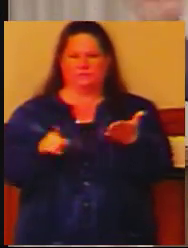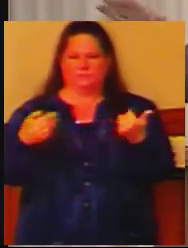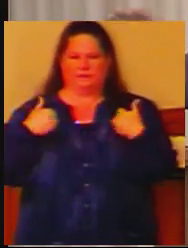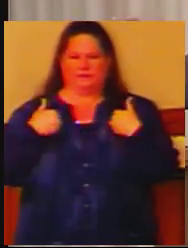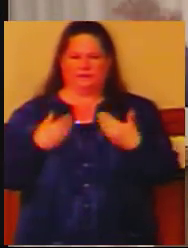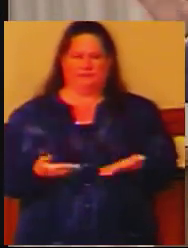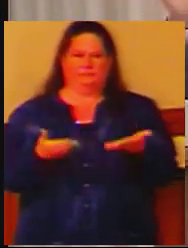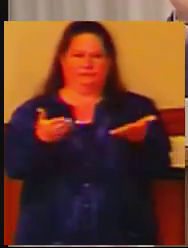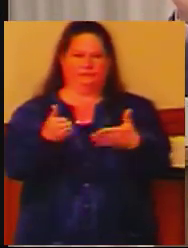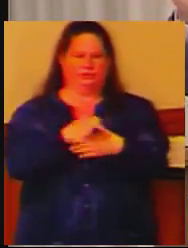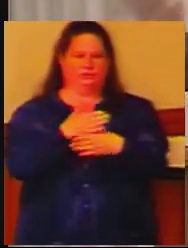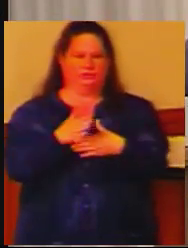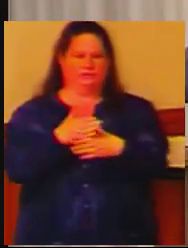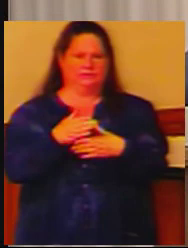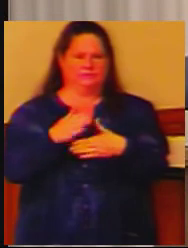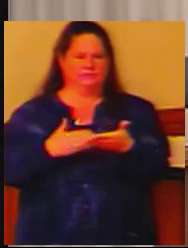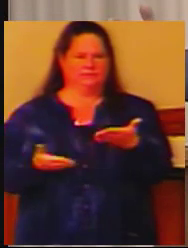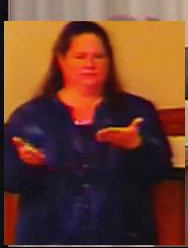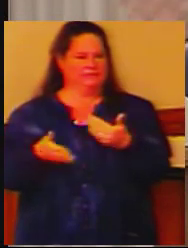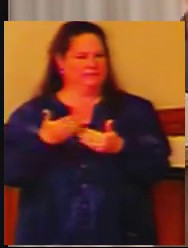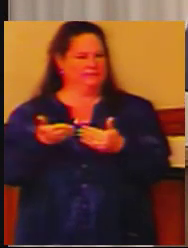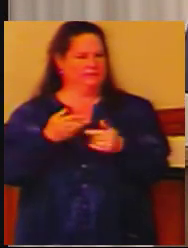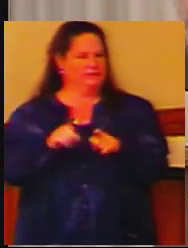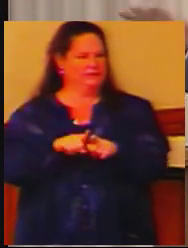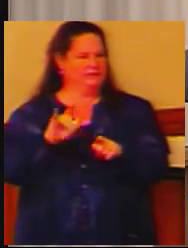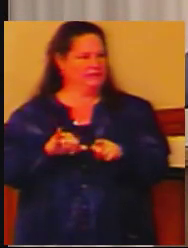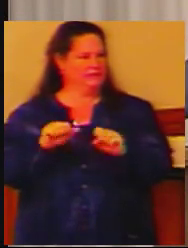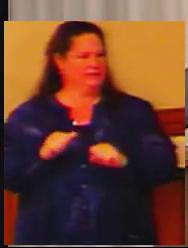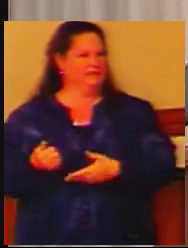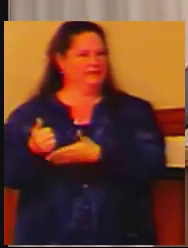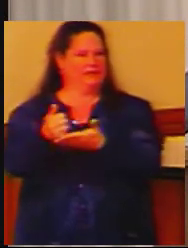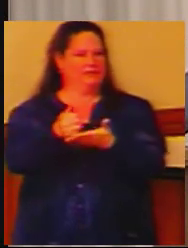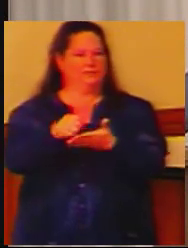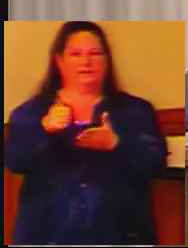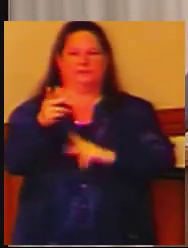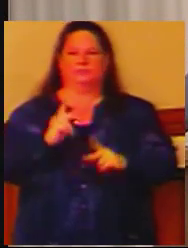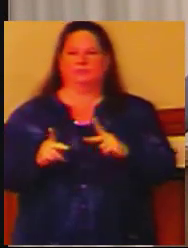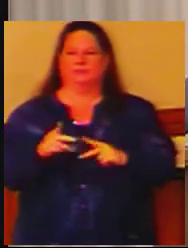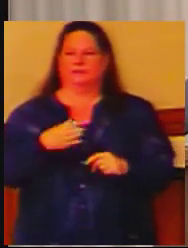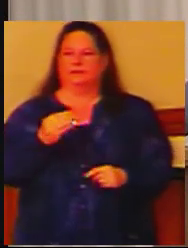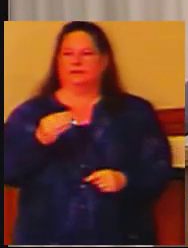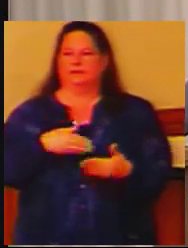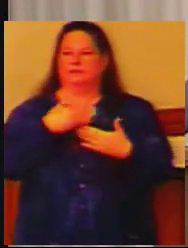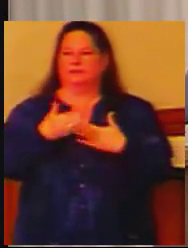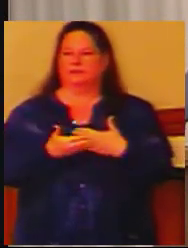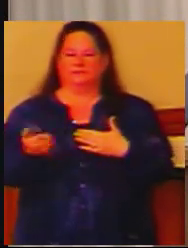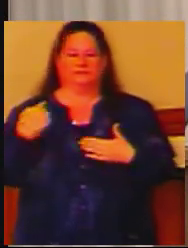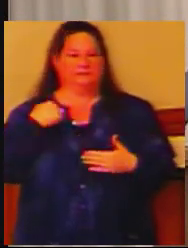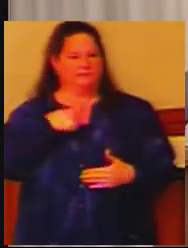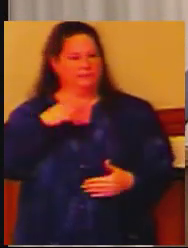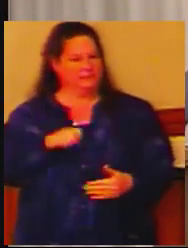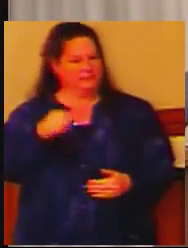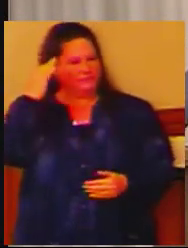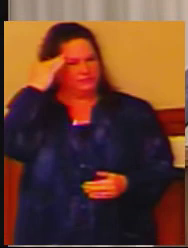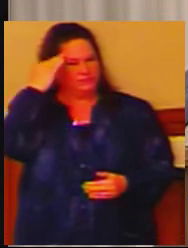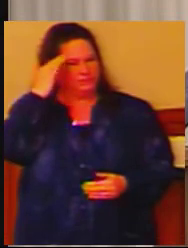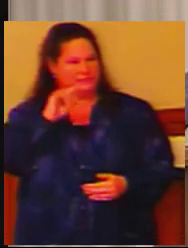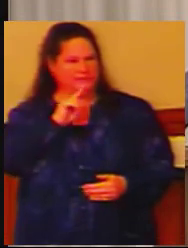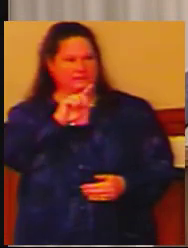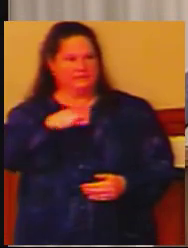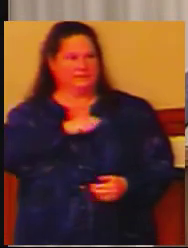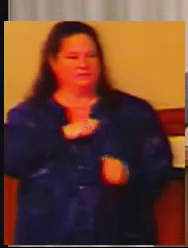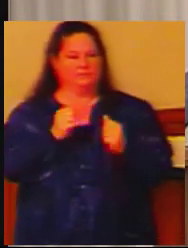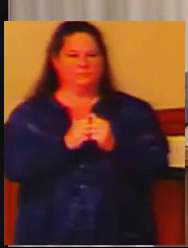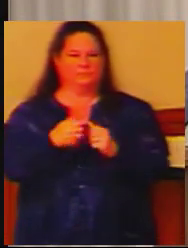Something as simple as that can help others. And the next thing we need to know as an attitude